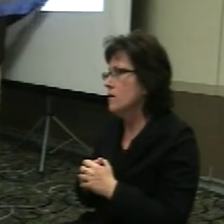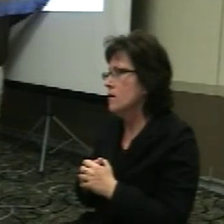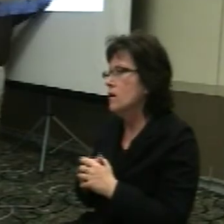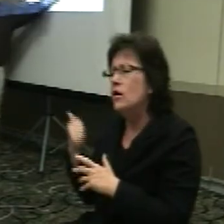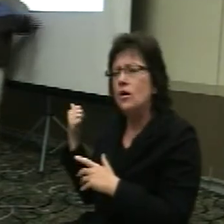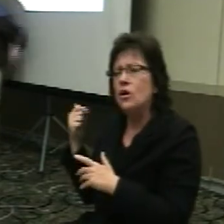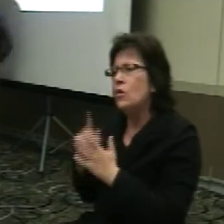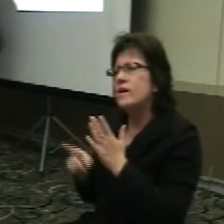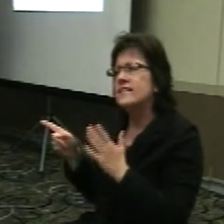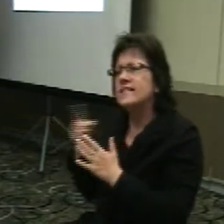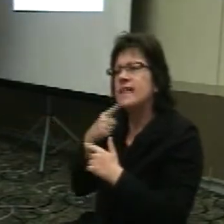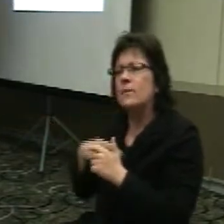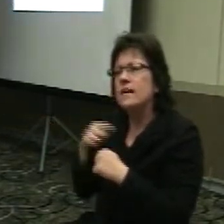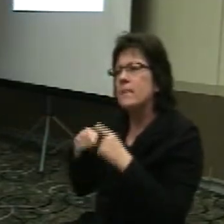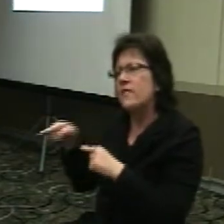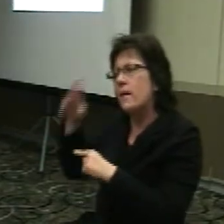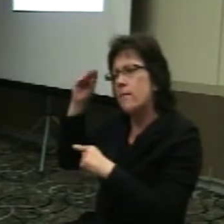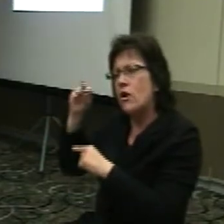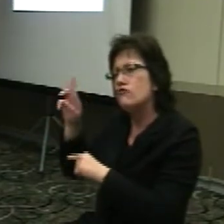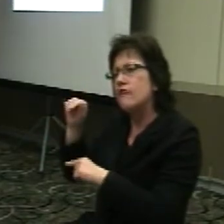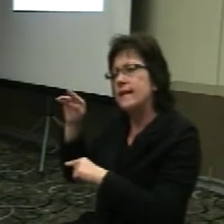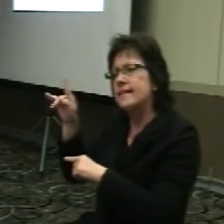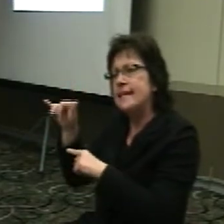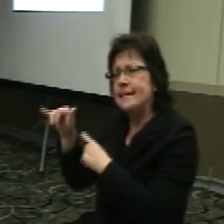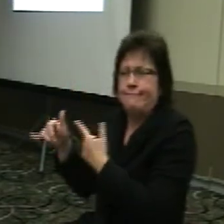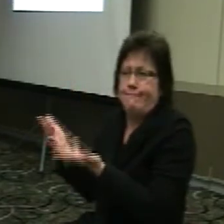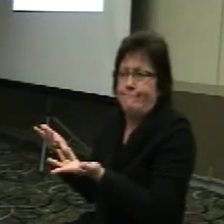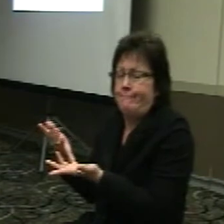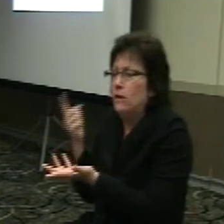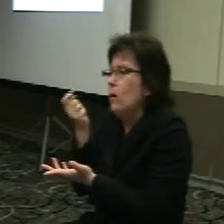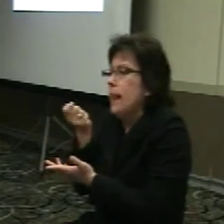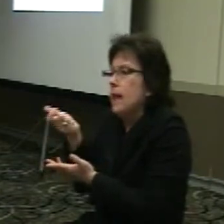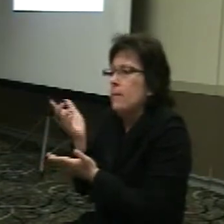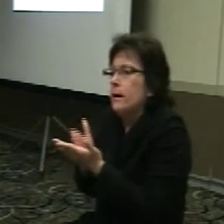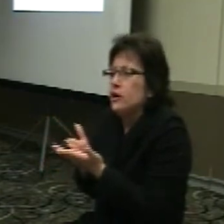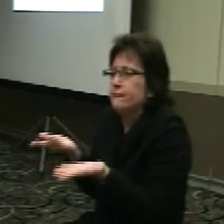What does this tell me about Randy? Just this one little piece.